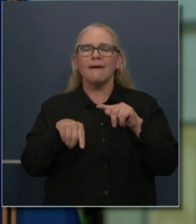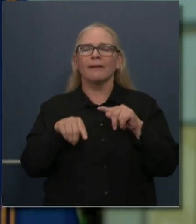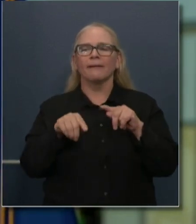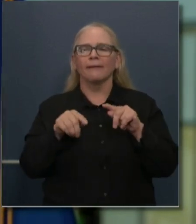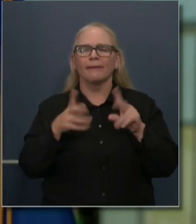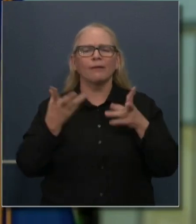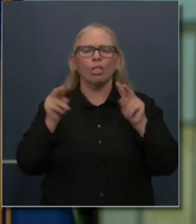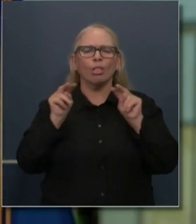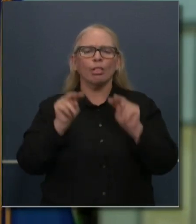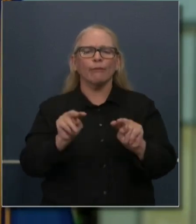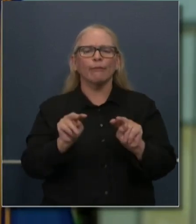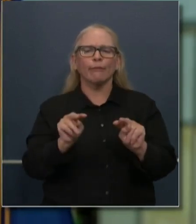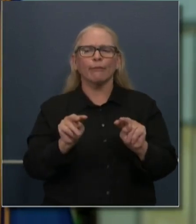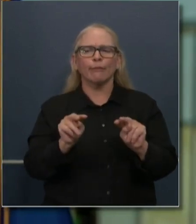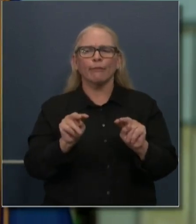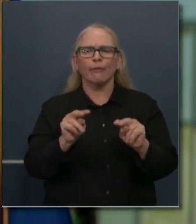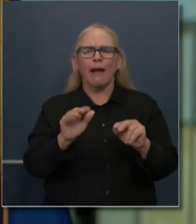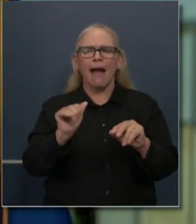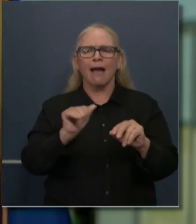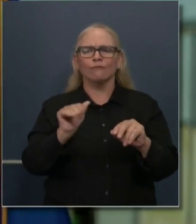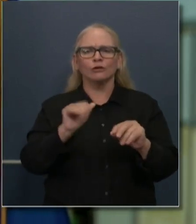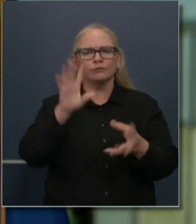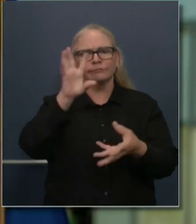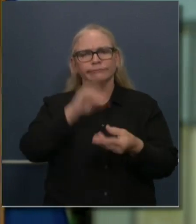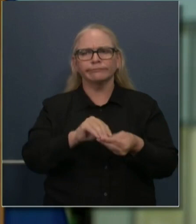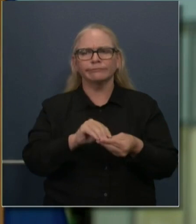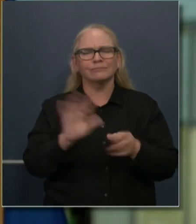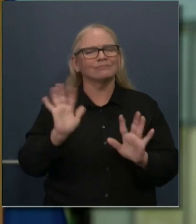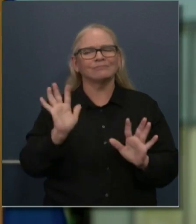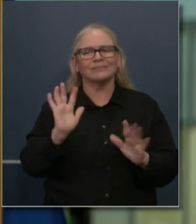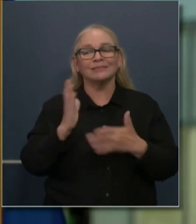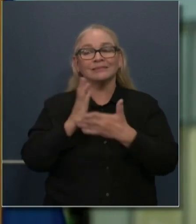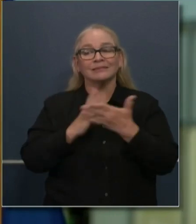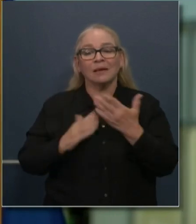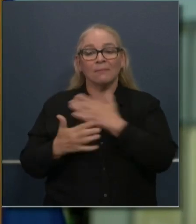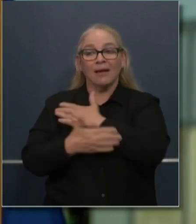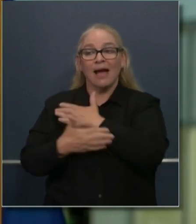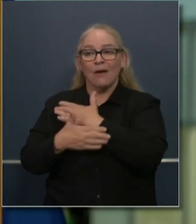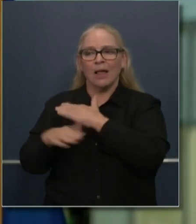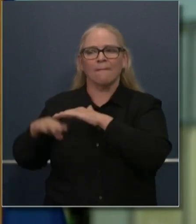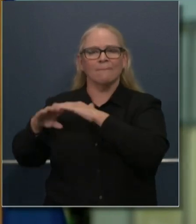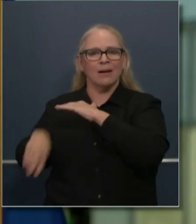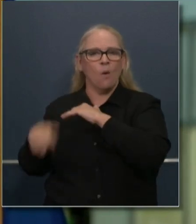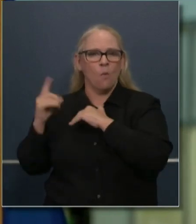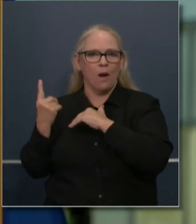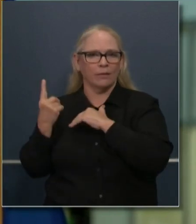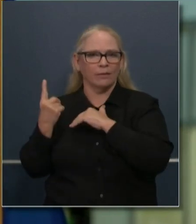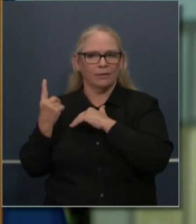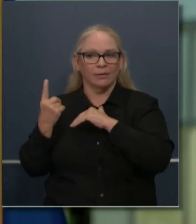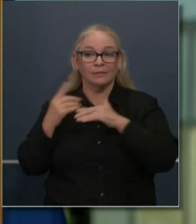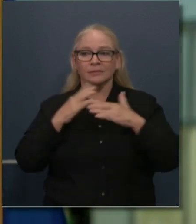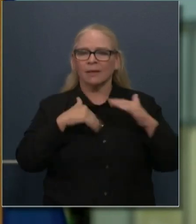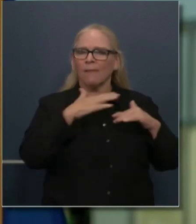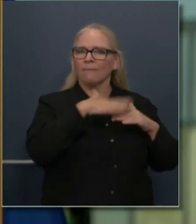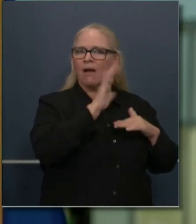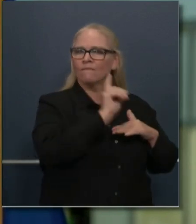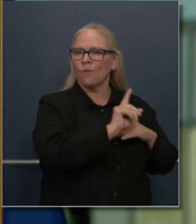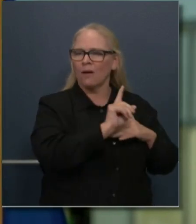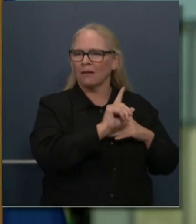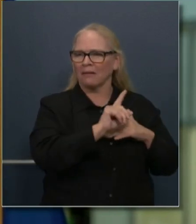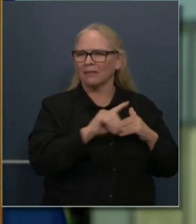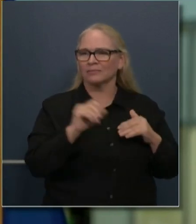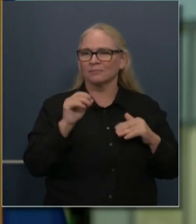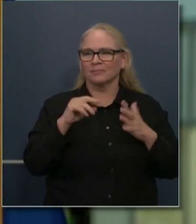throughout the state is different. We have some counties below 1, and remember, all that means is that a single person who's